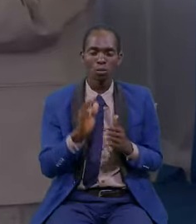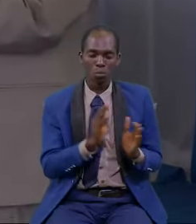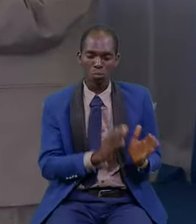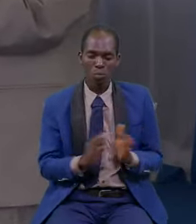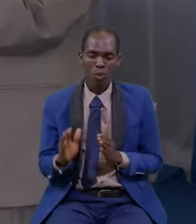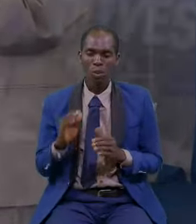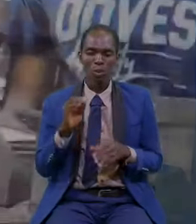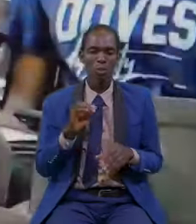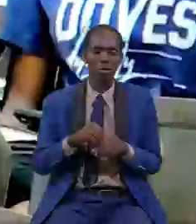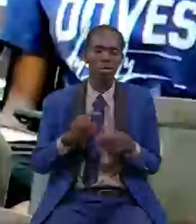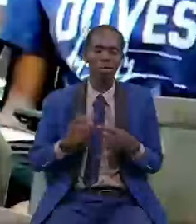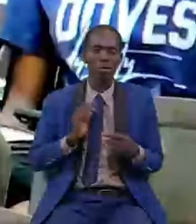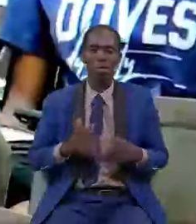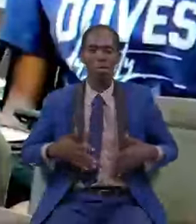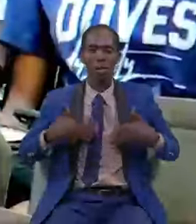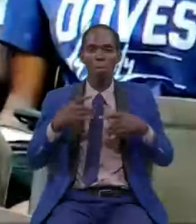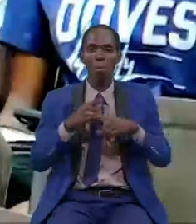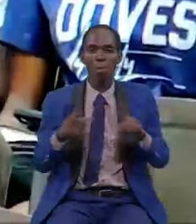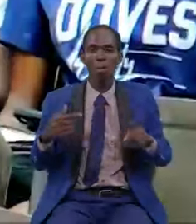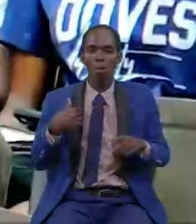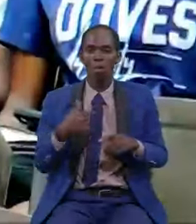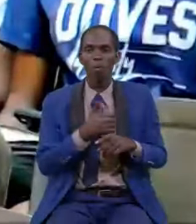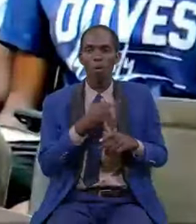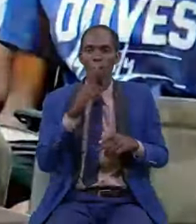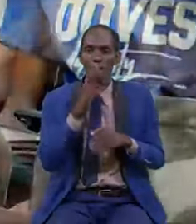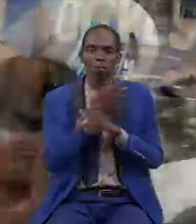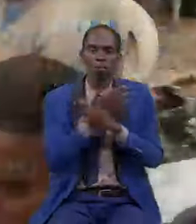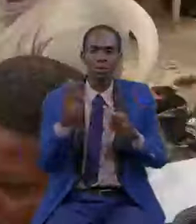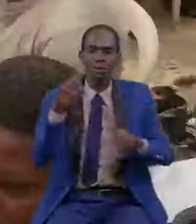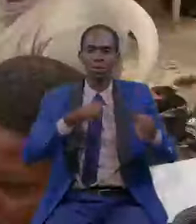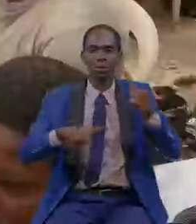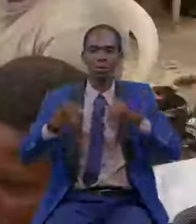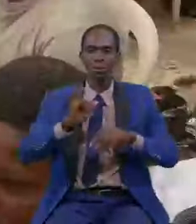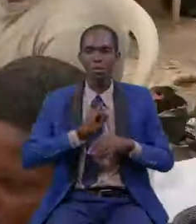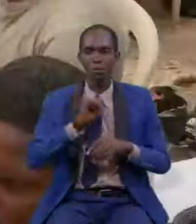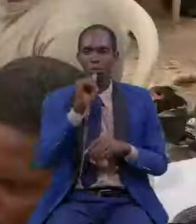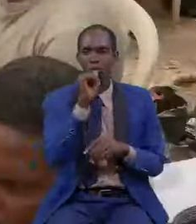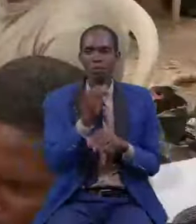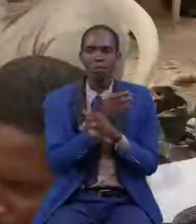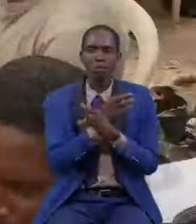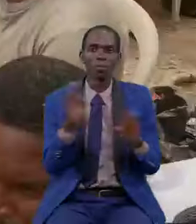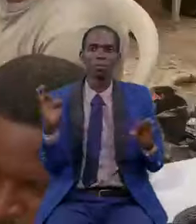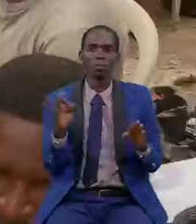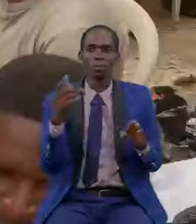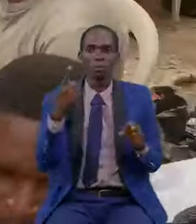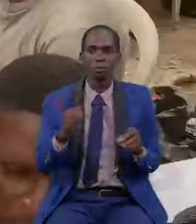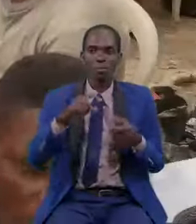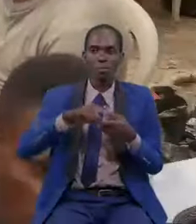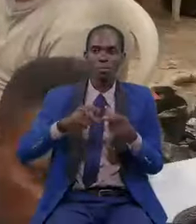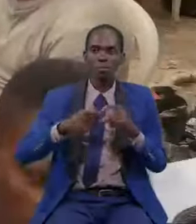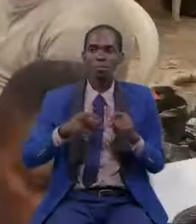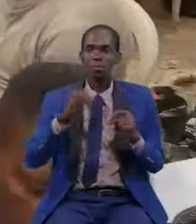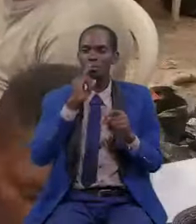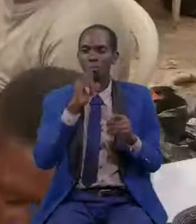free. I am free. The chain is broken. And if I